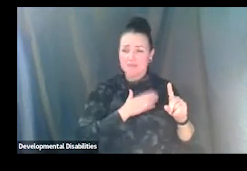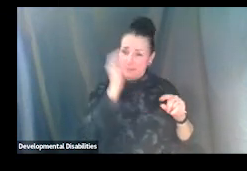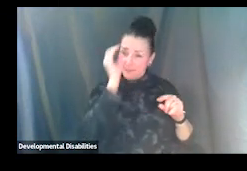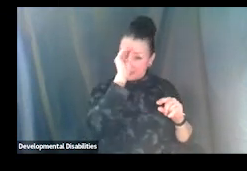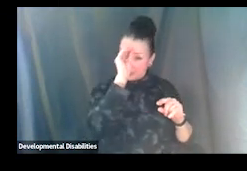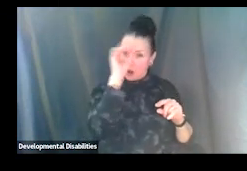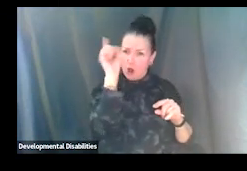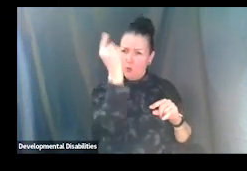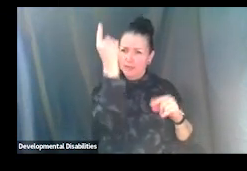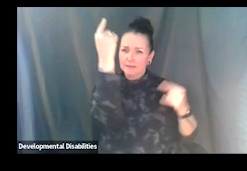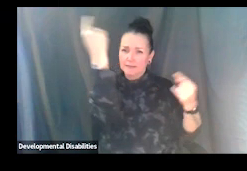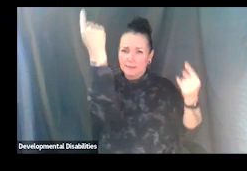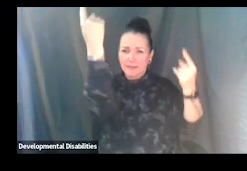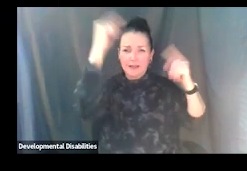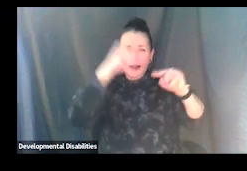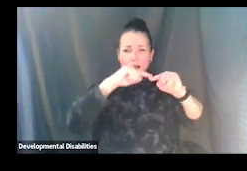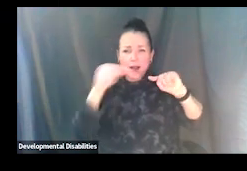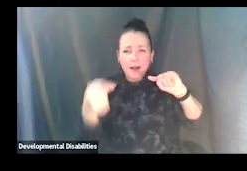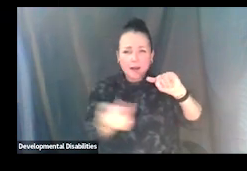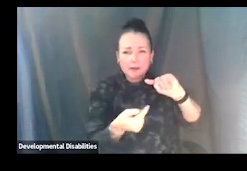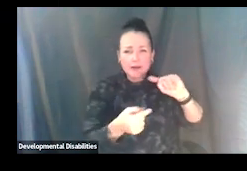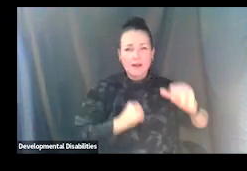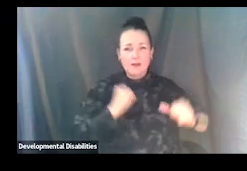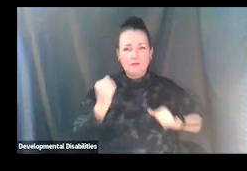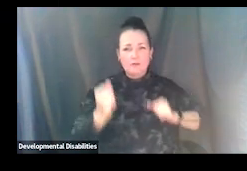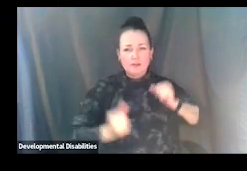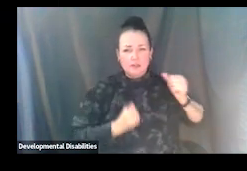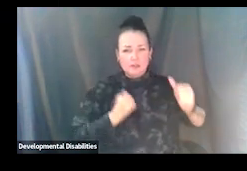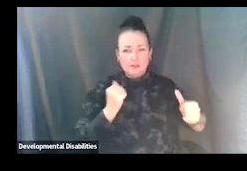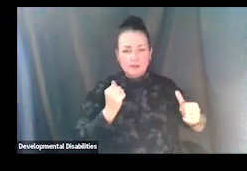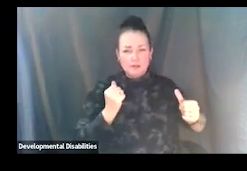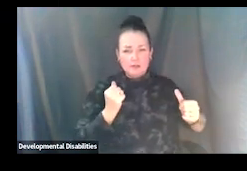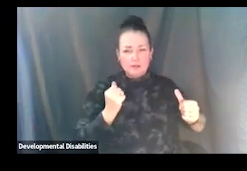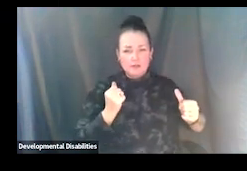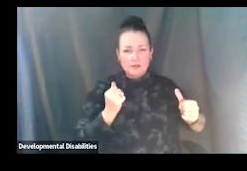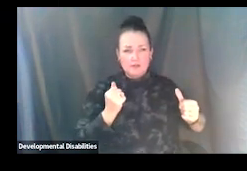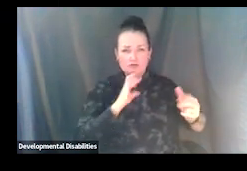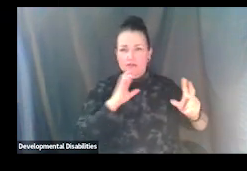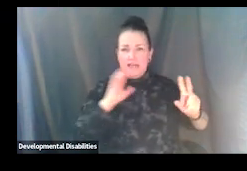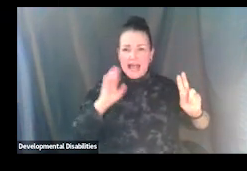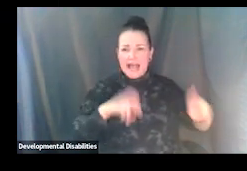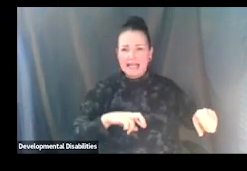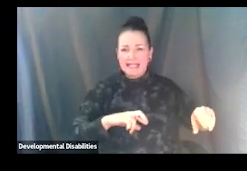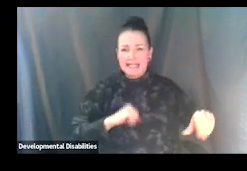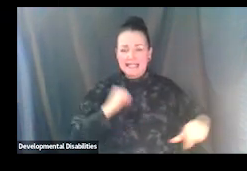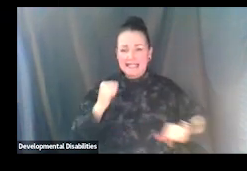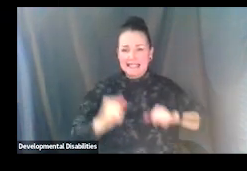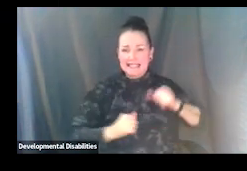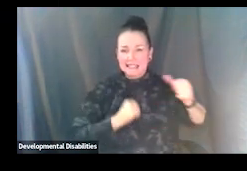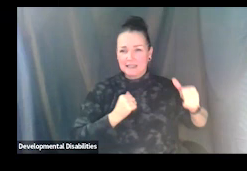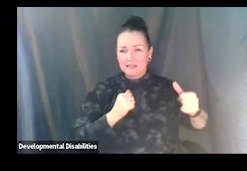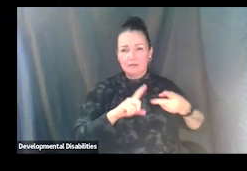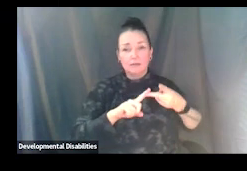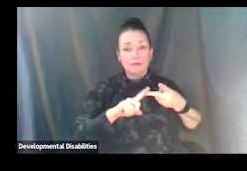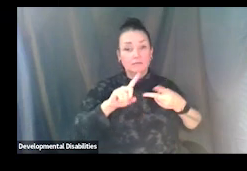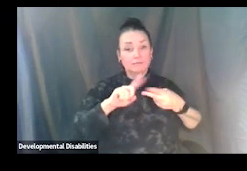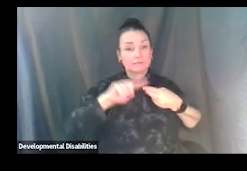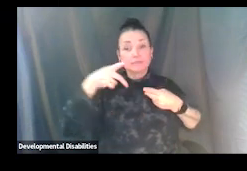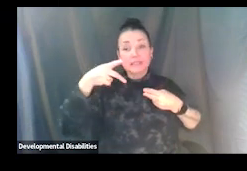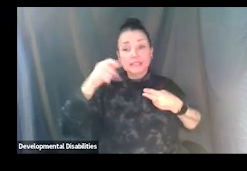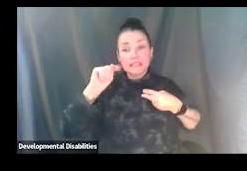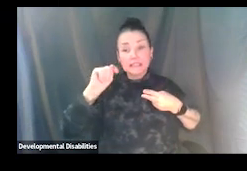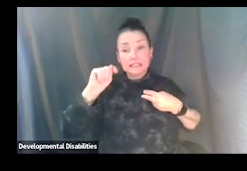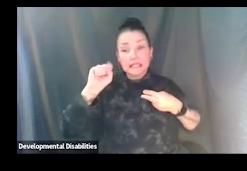impulsivity, anxiety, sort of that reactive anxiety and PTSD type or developmental trauma. So